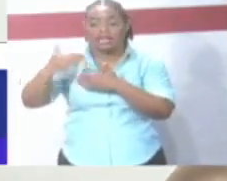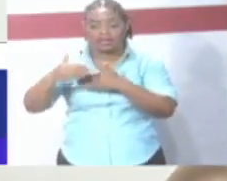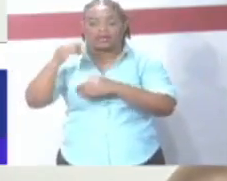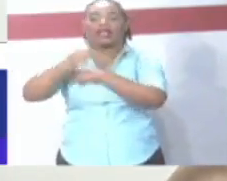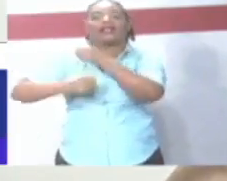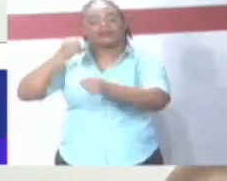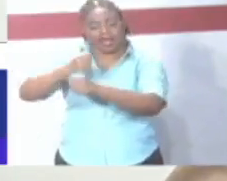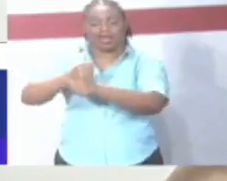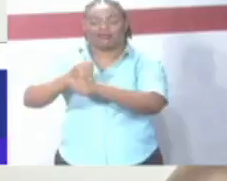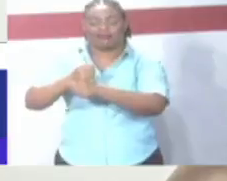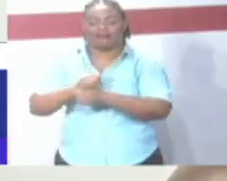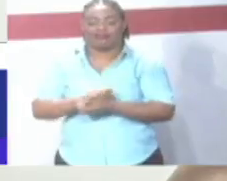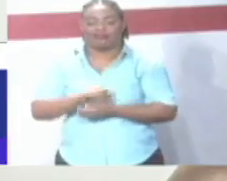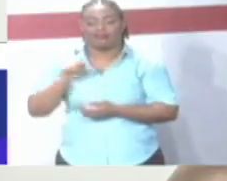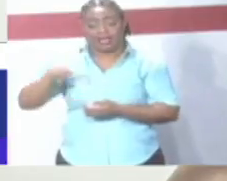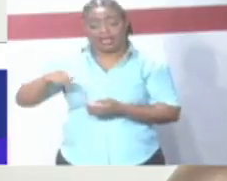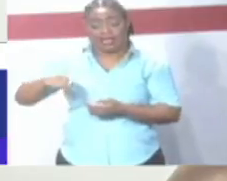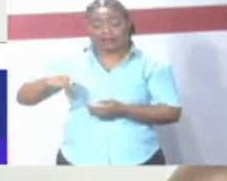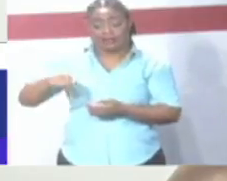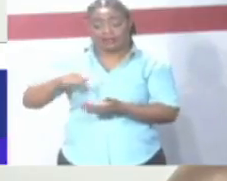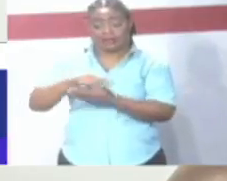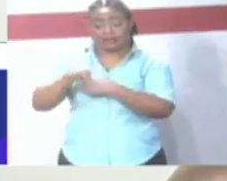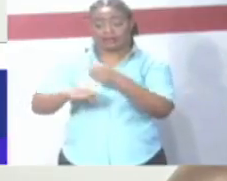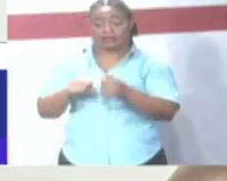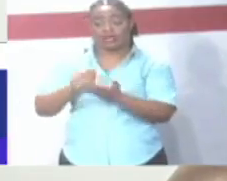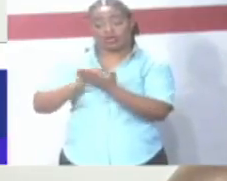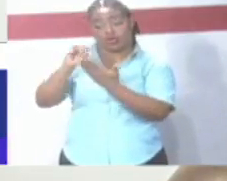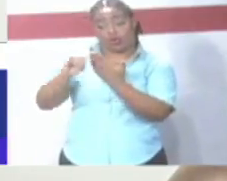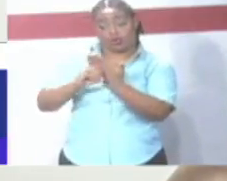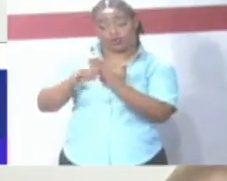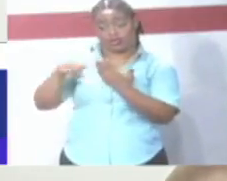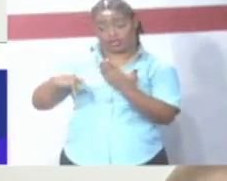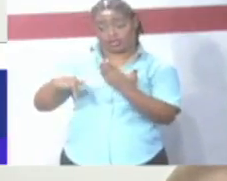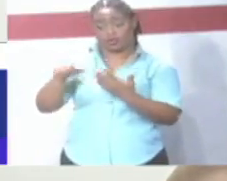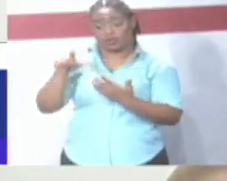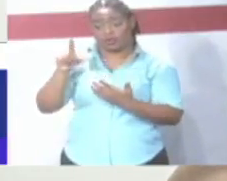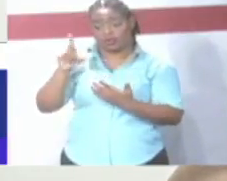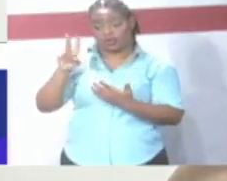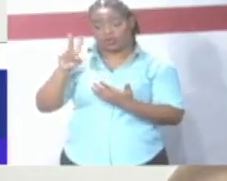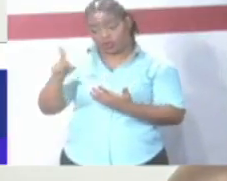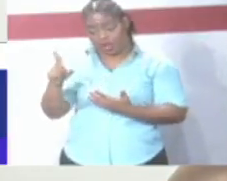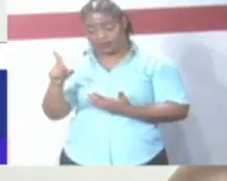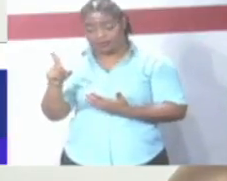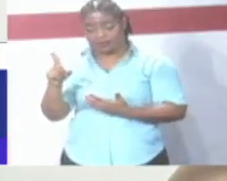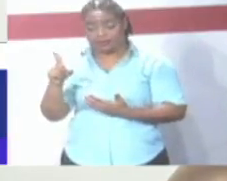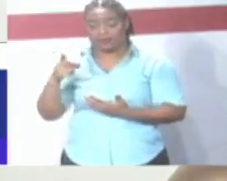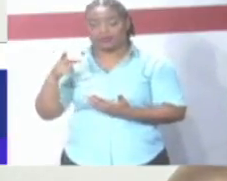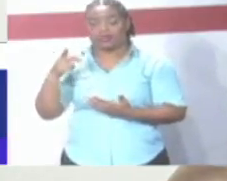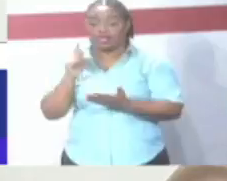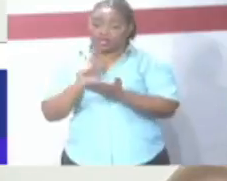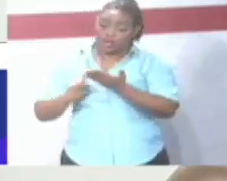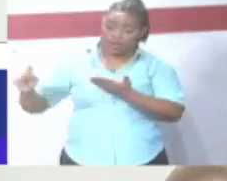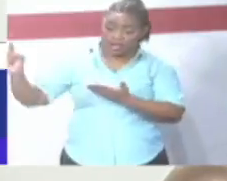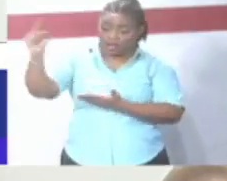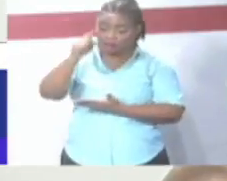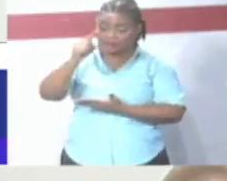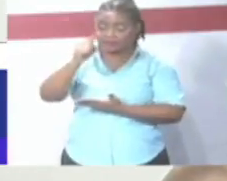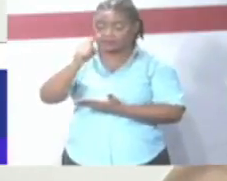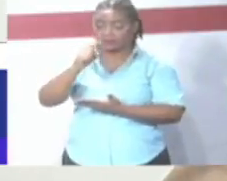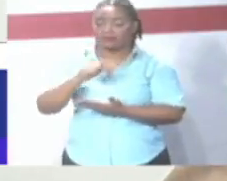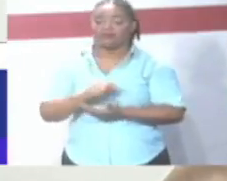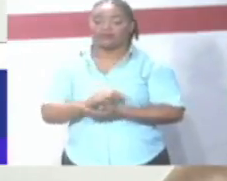season will run from October 2021 to May 2022.